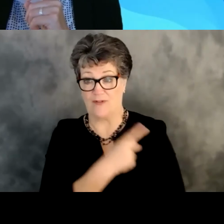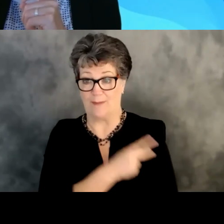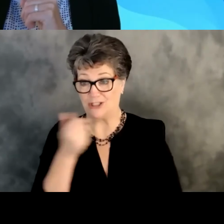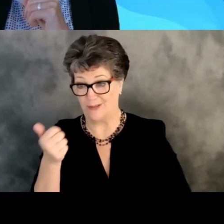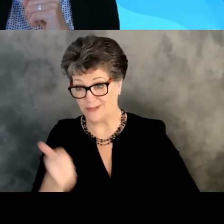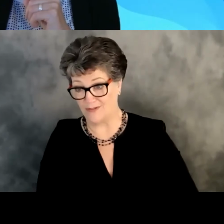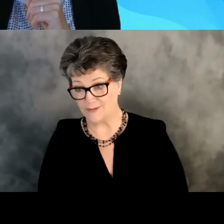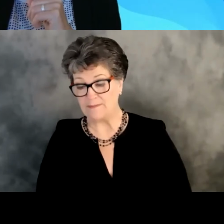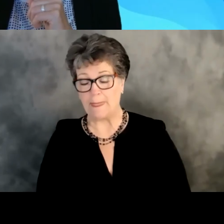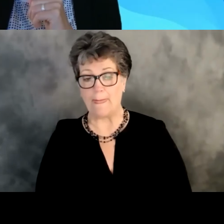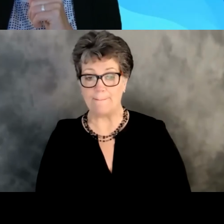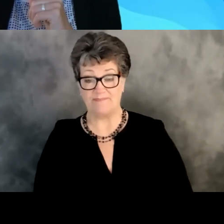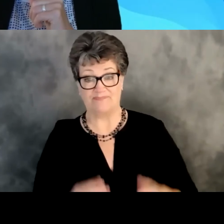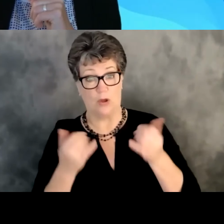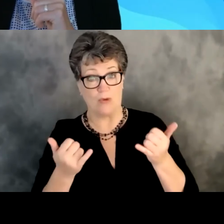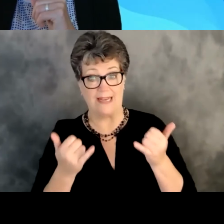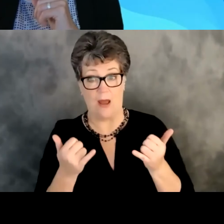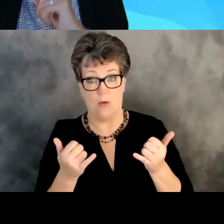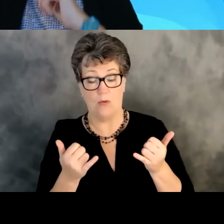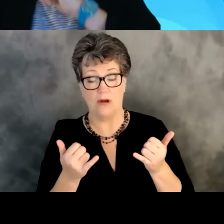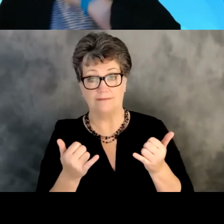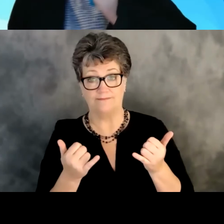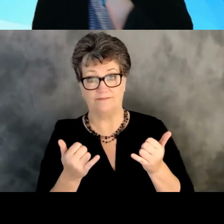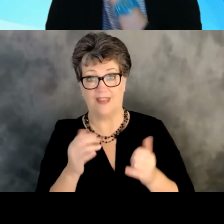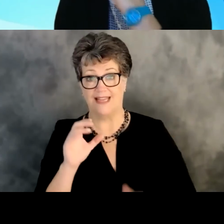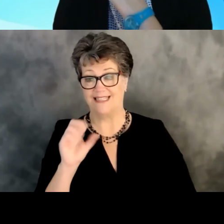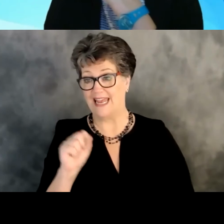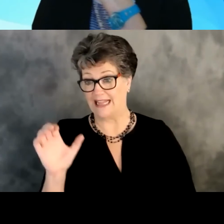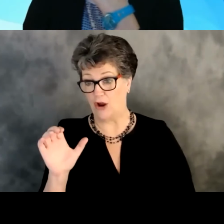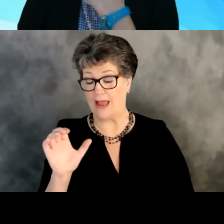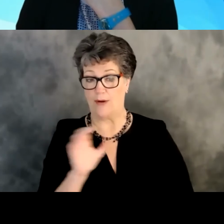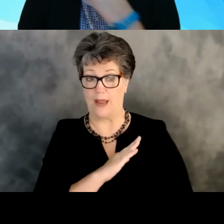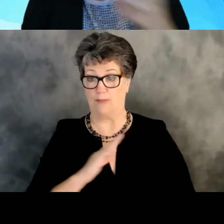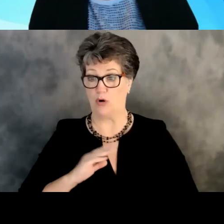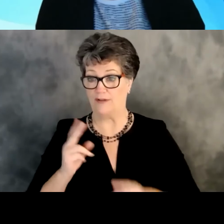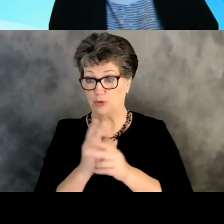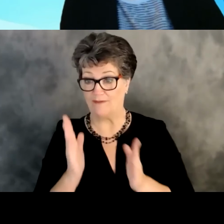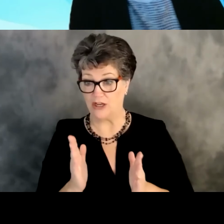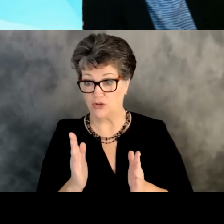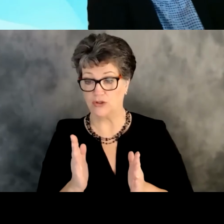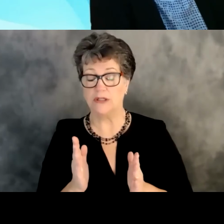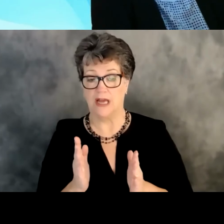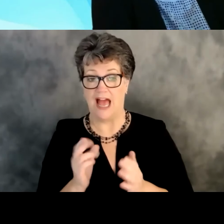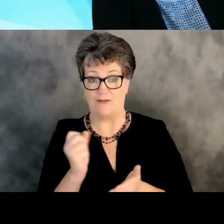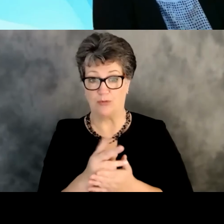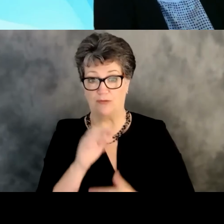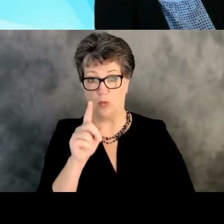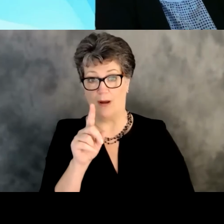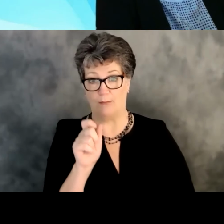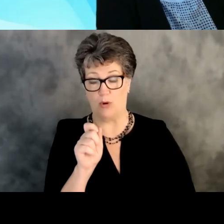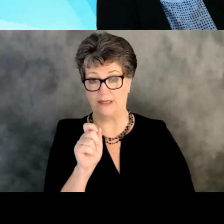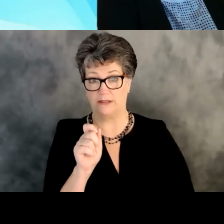themselves. Right now, the Santa Clara County Board of Supervisors has approved 1.2